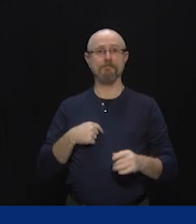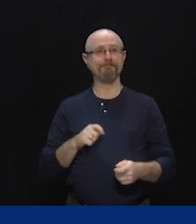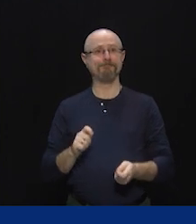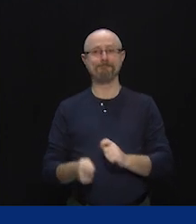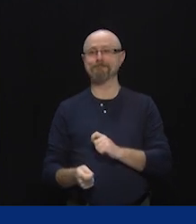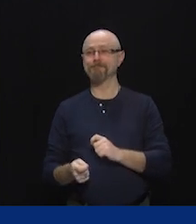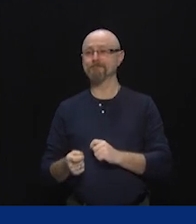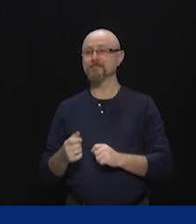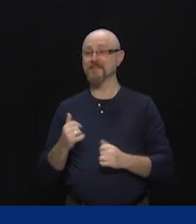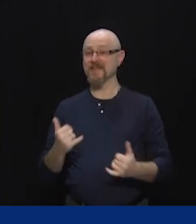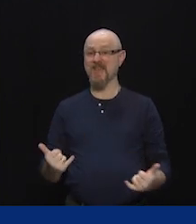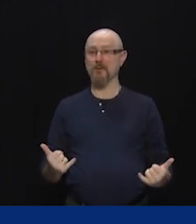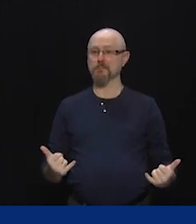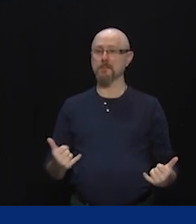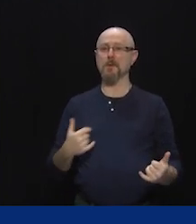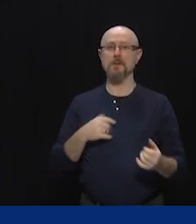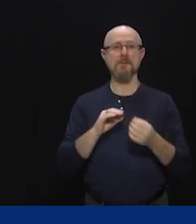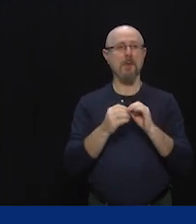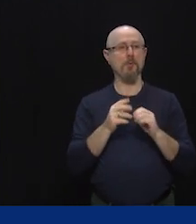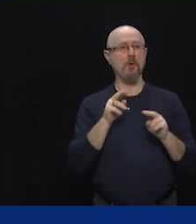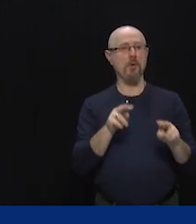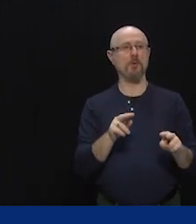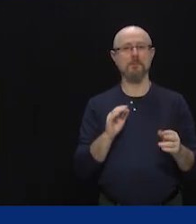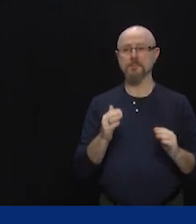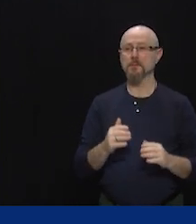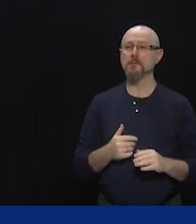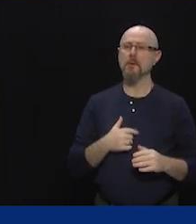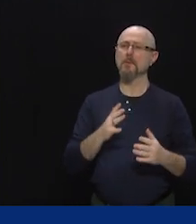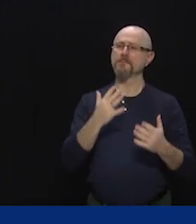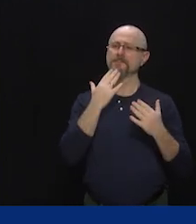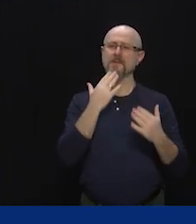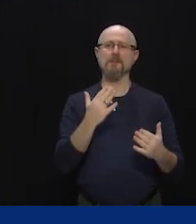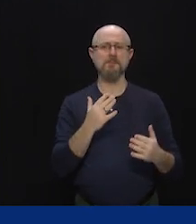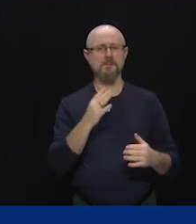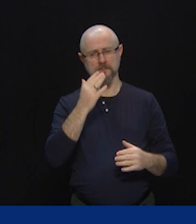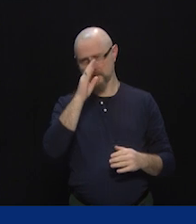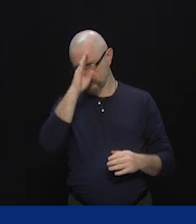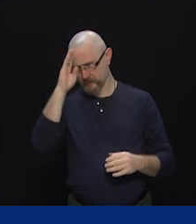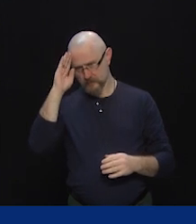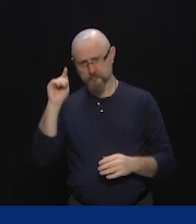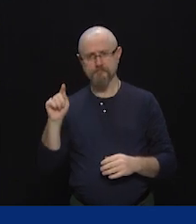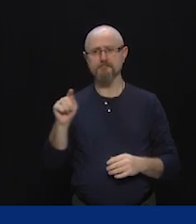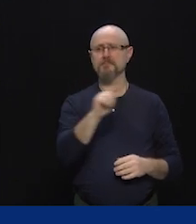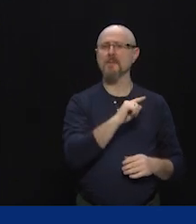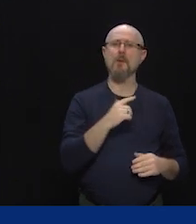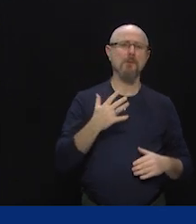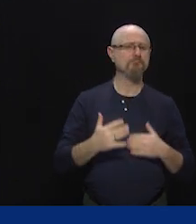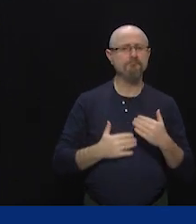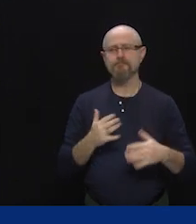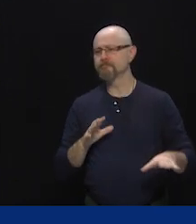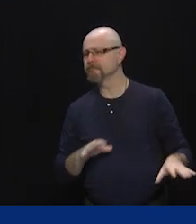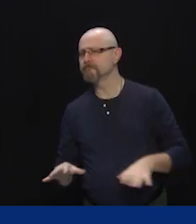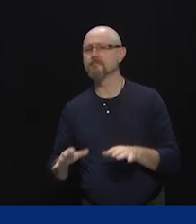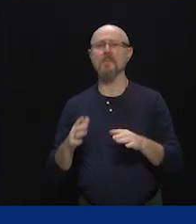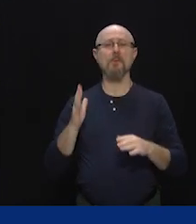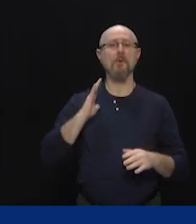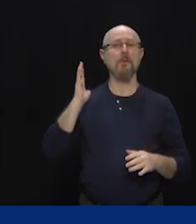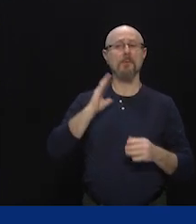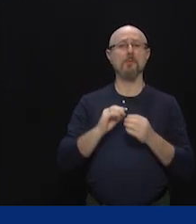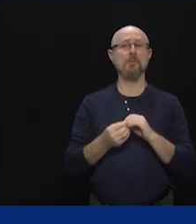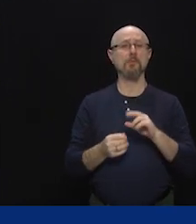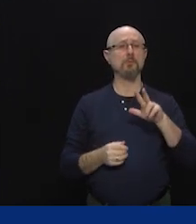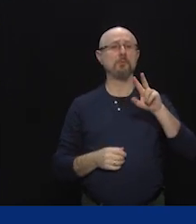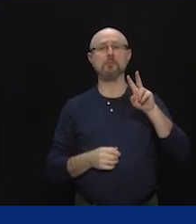snapshot of where we are right now. But I do thank the hospitals who've made progress in getting us down to 25, who we're